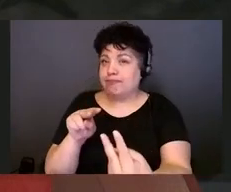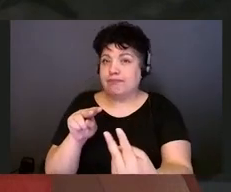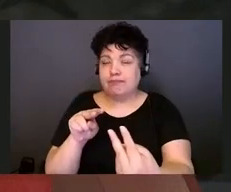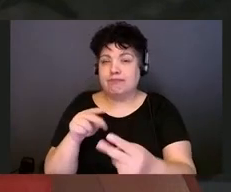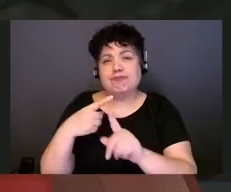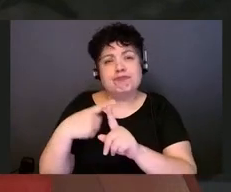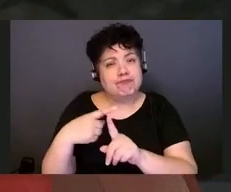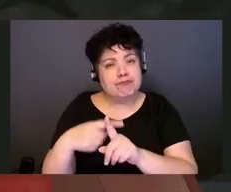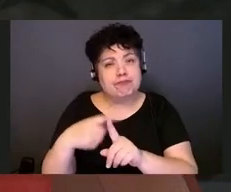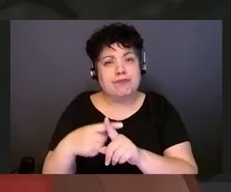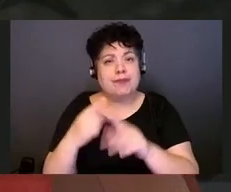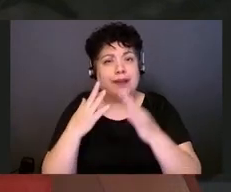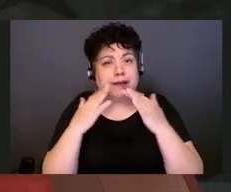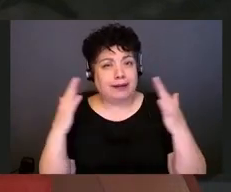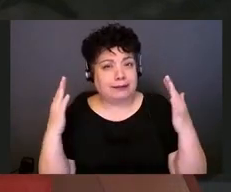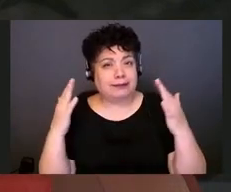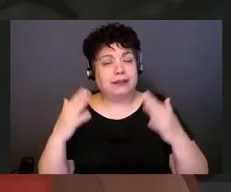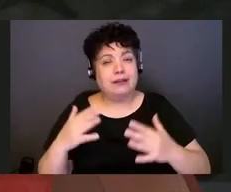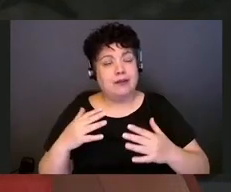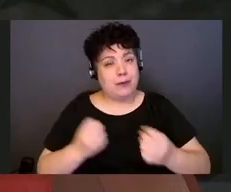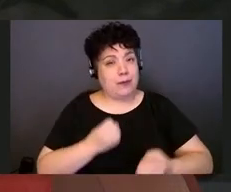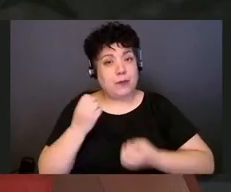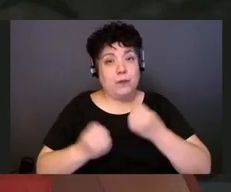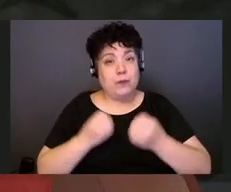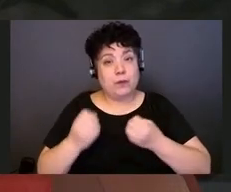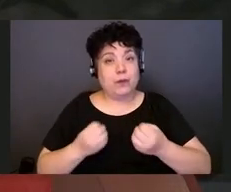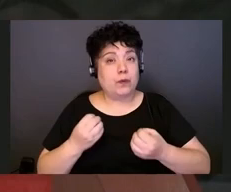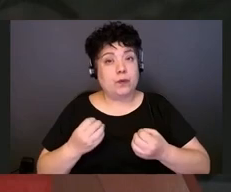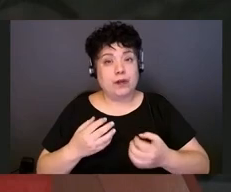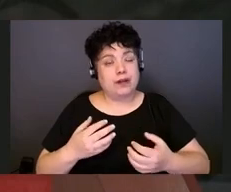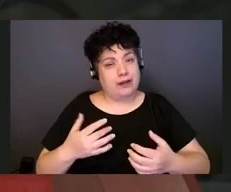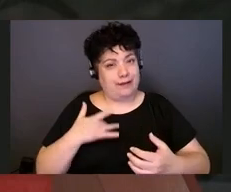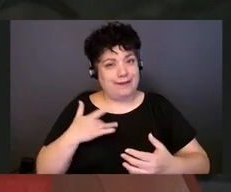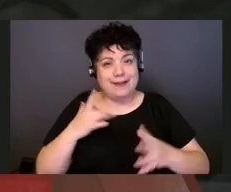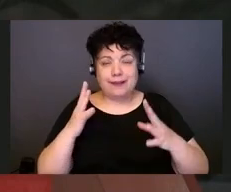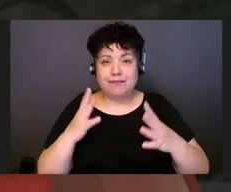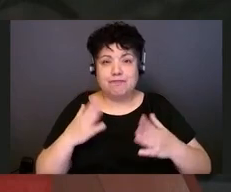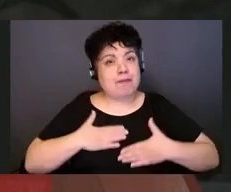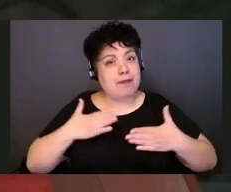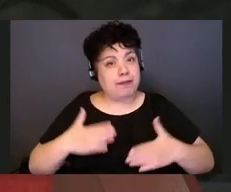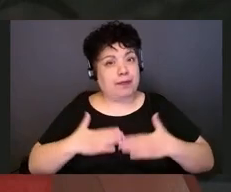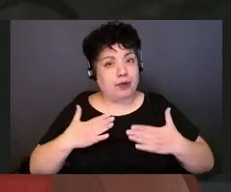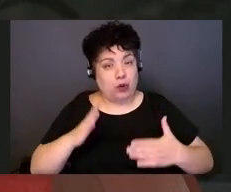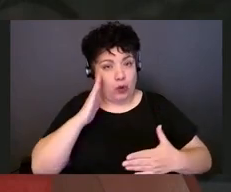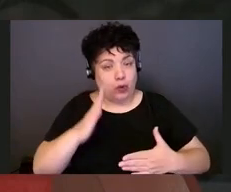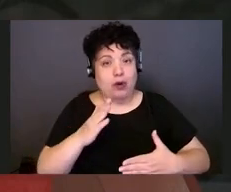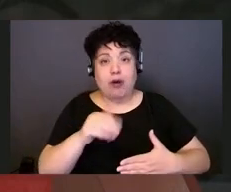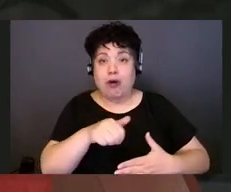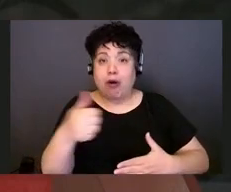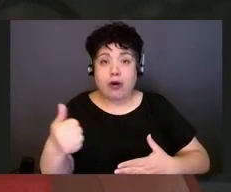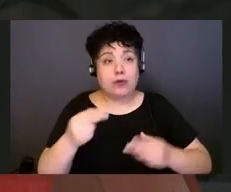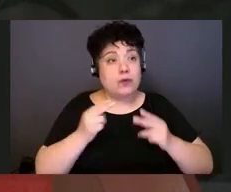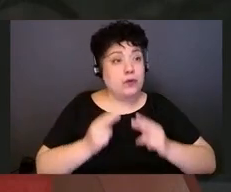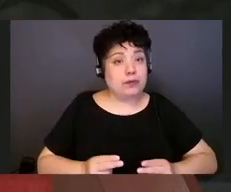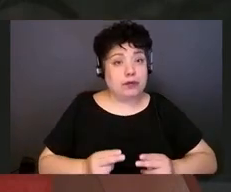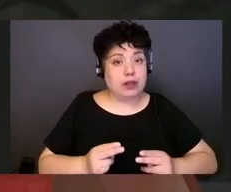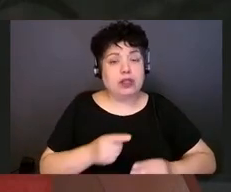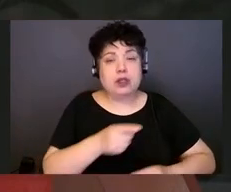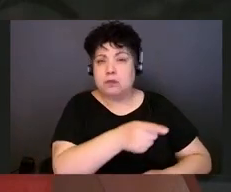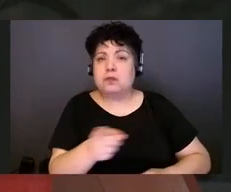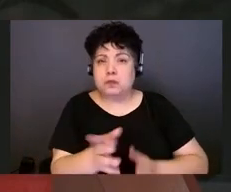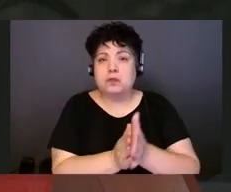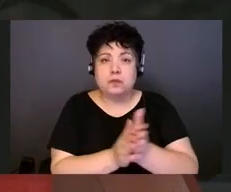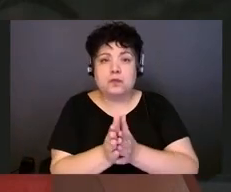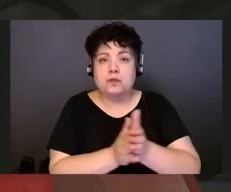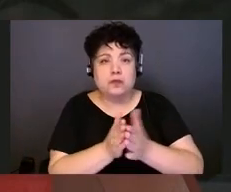smile, and other humans will want to be near you. It takes a lot of courage and